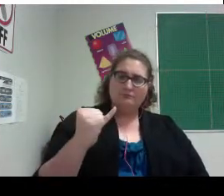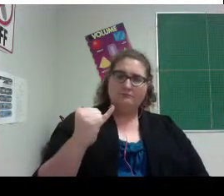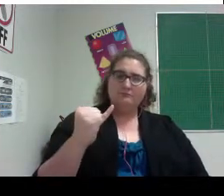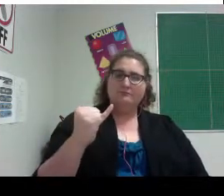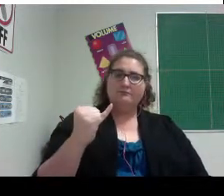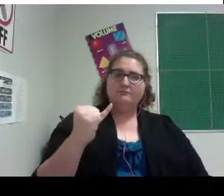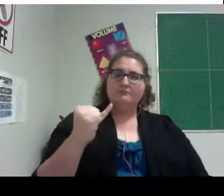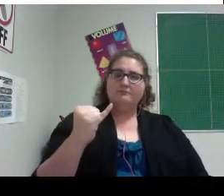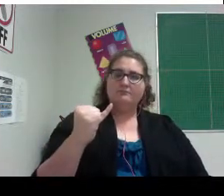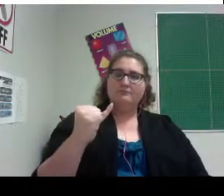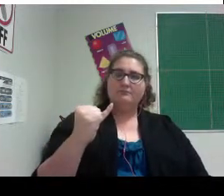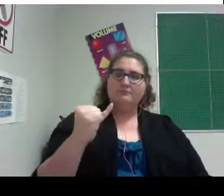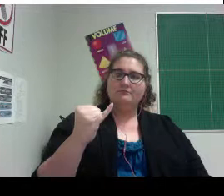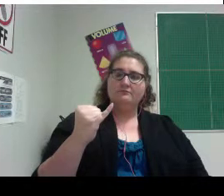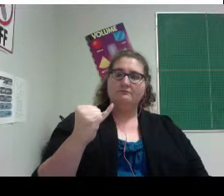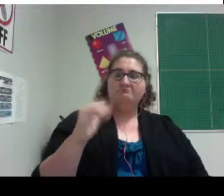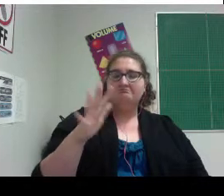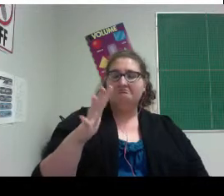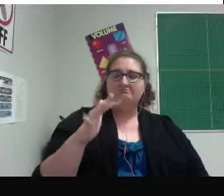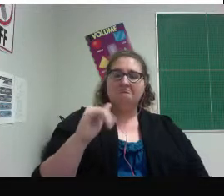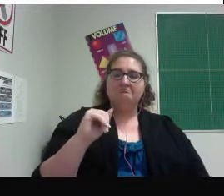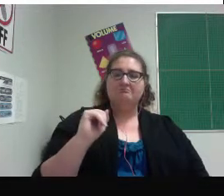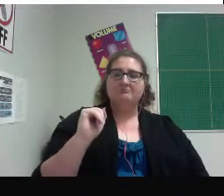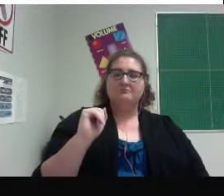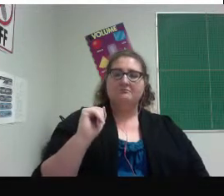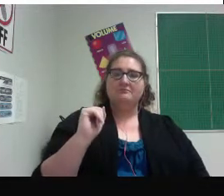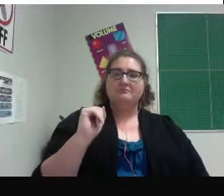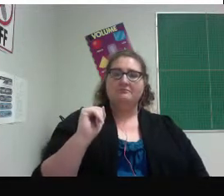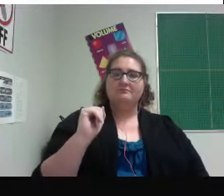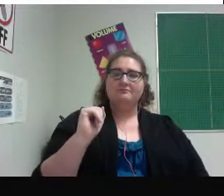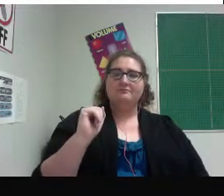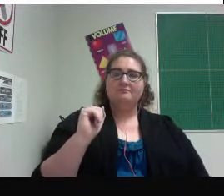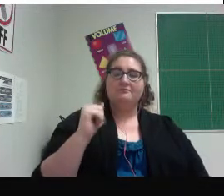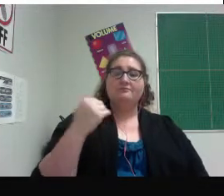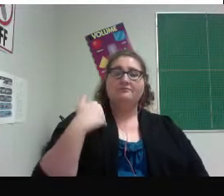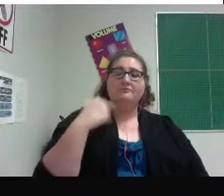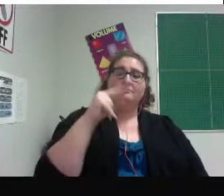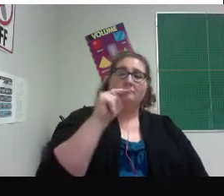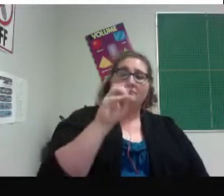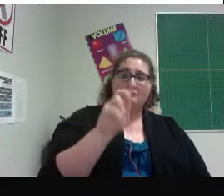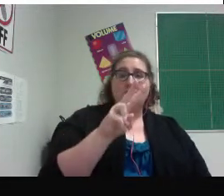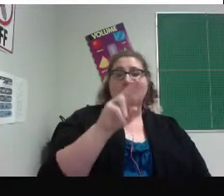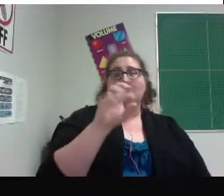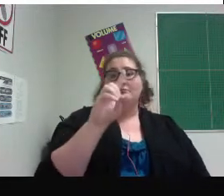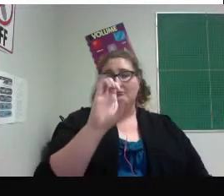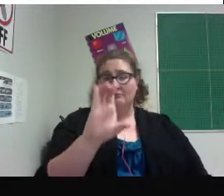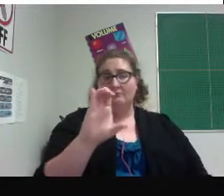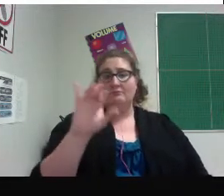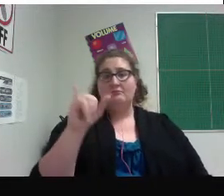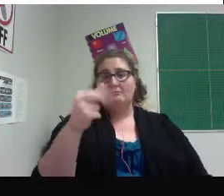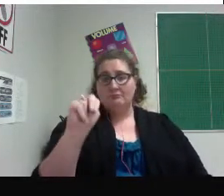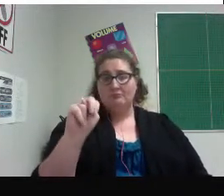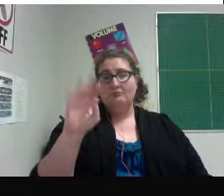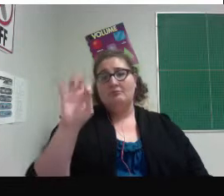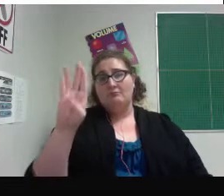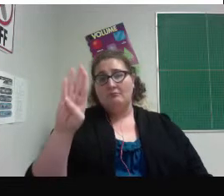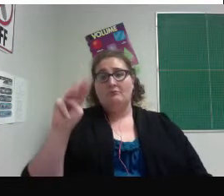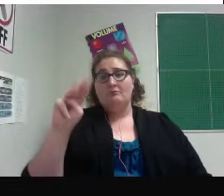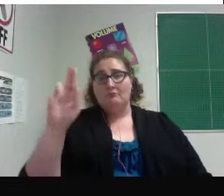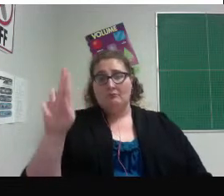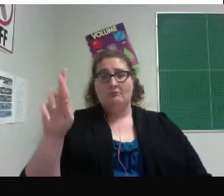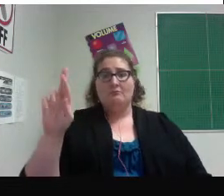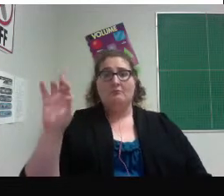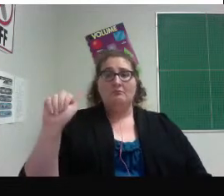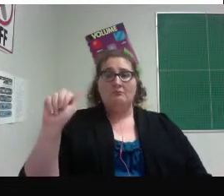here, let's see, relatively. Let's see, we have November, December, January, February, March,